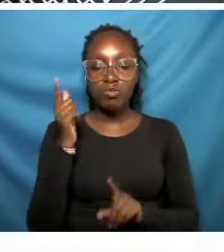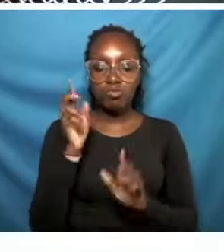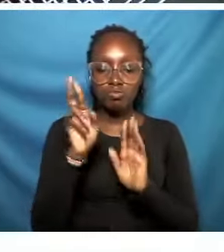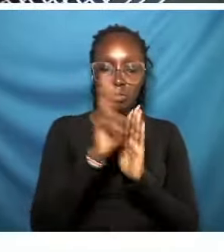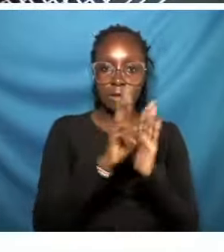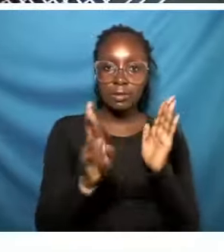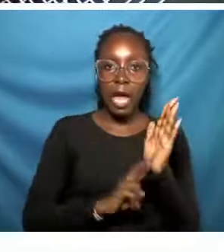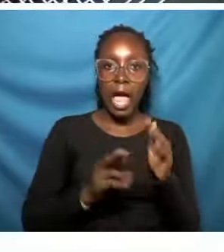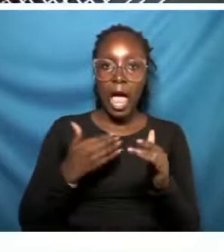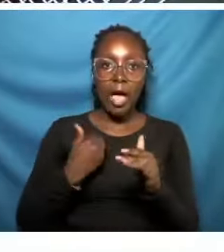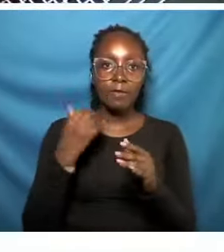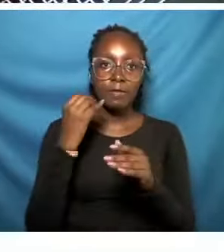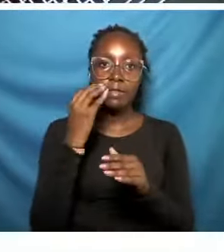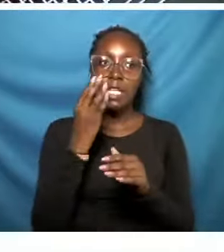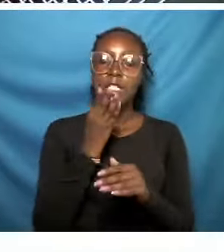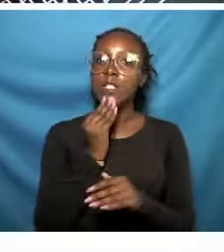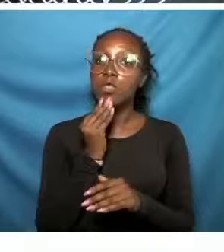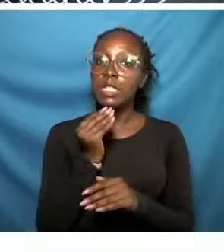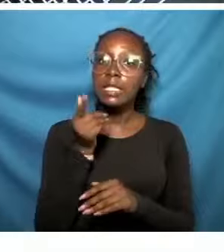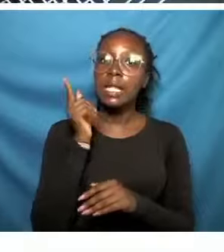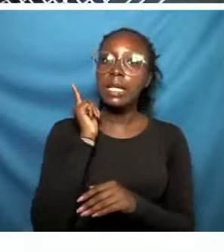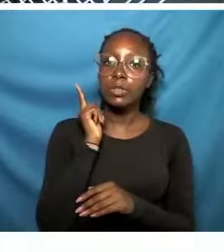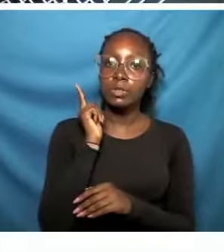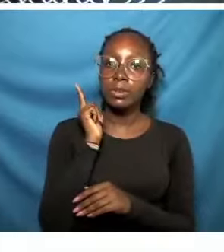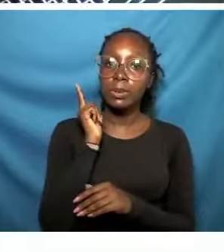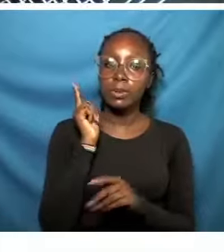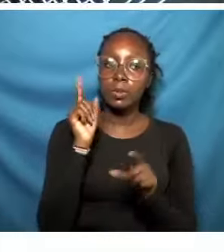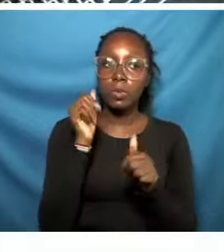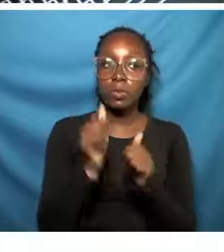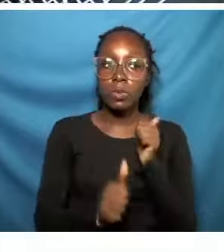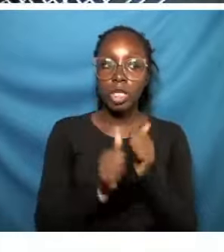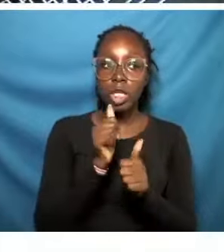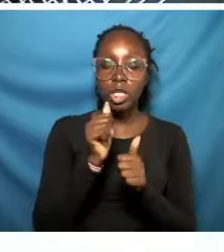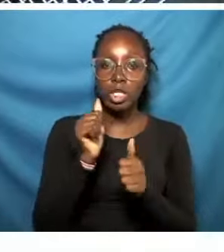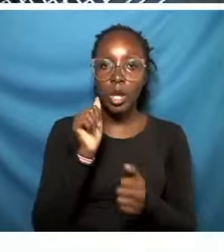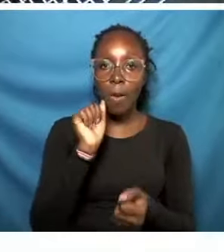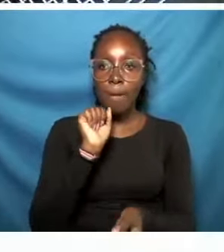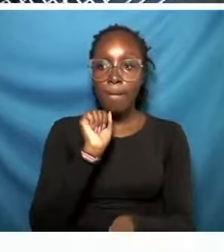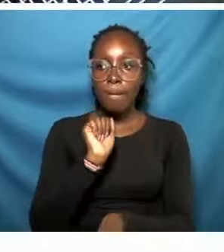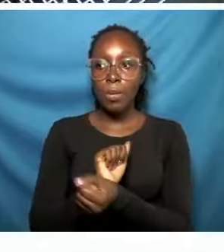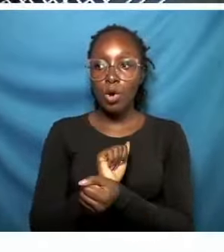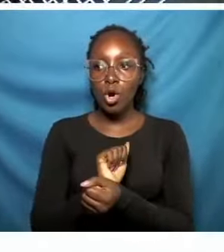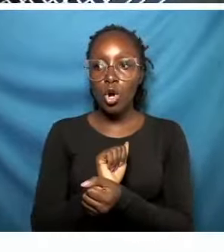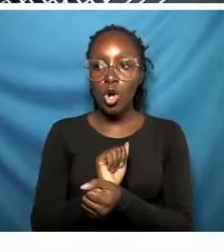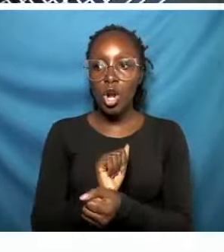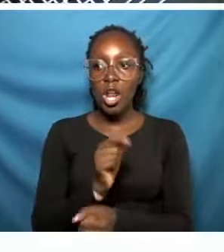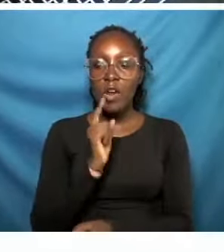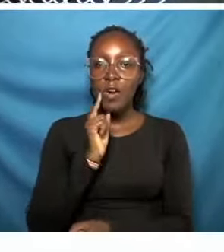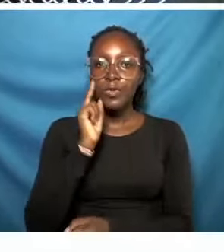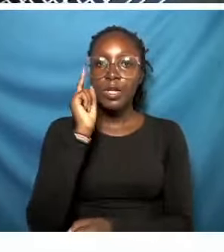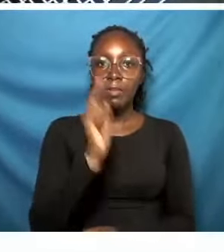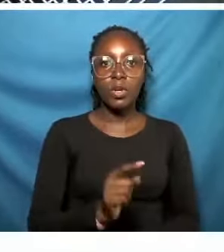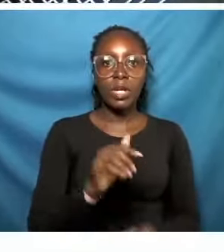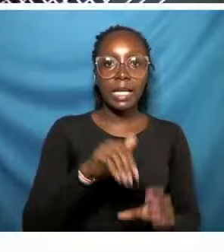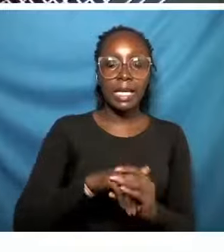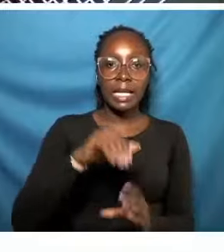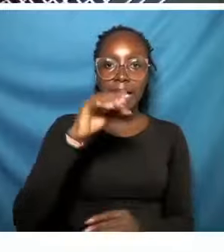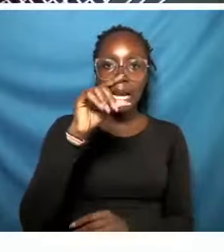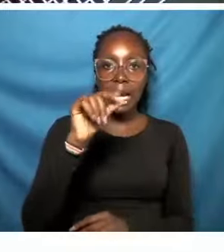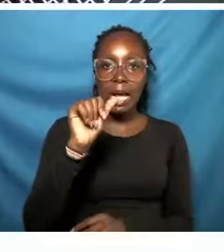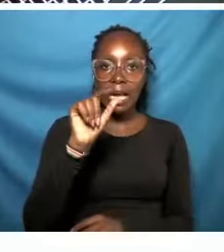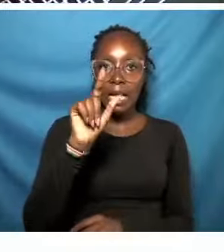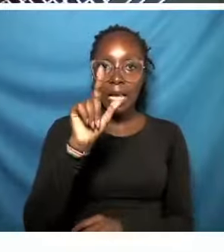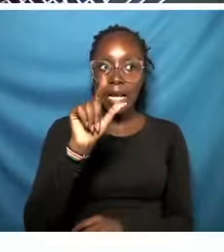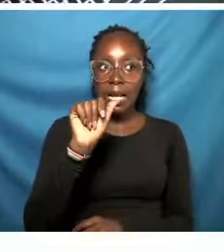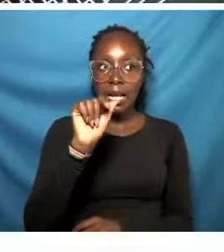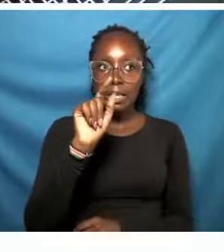was Jewish legalism, which Paul rebukes in Galatians, that was read to us. Galatians